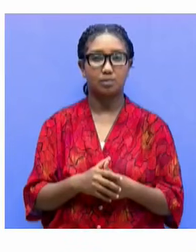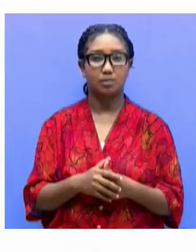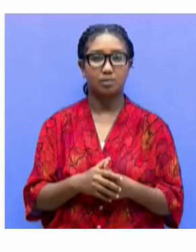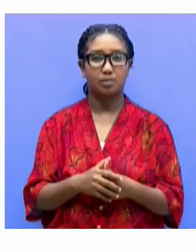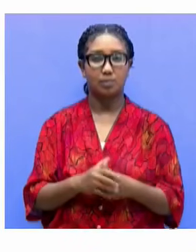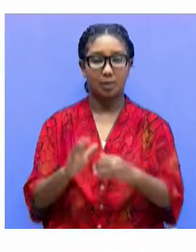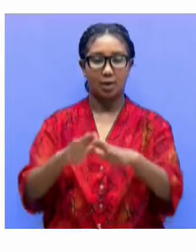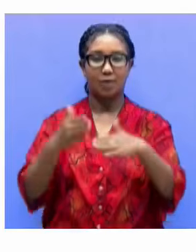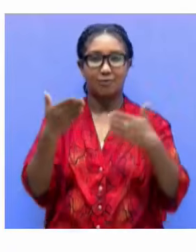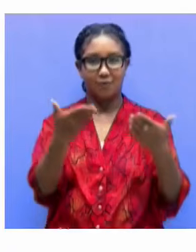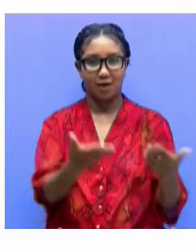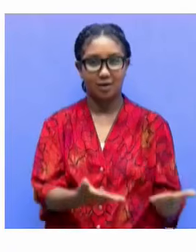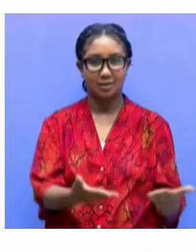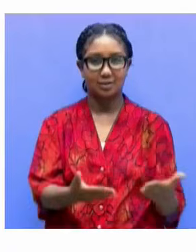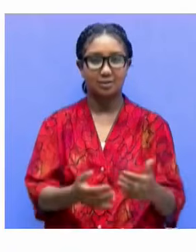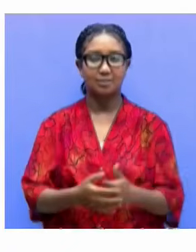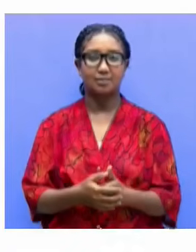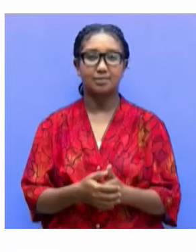invite